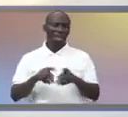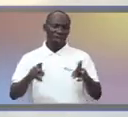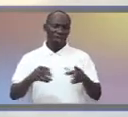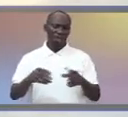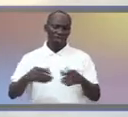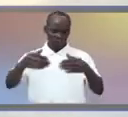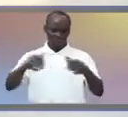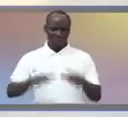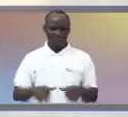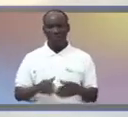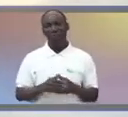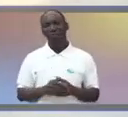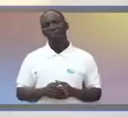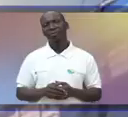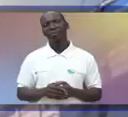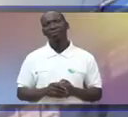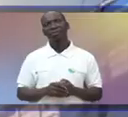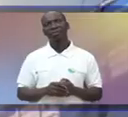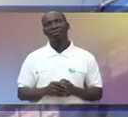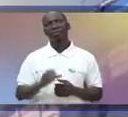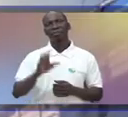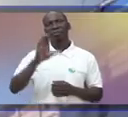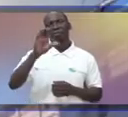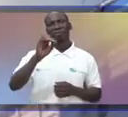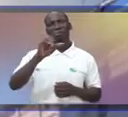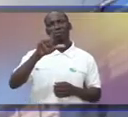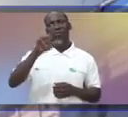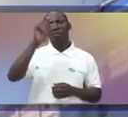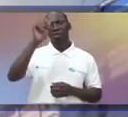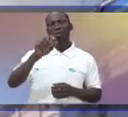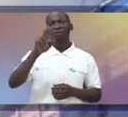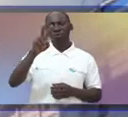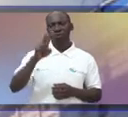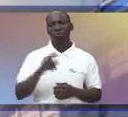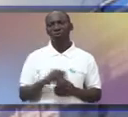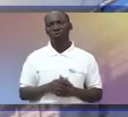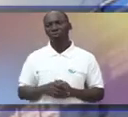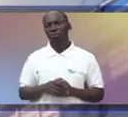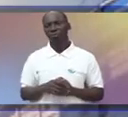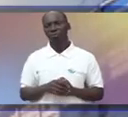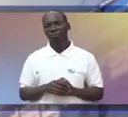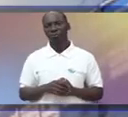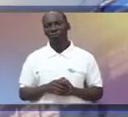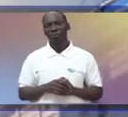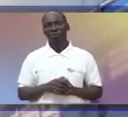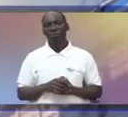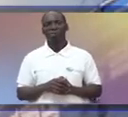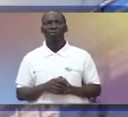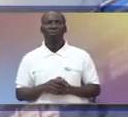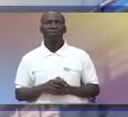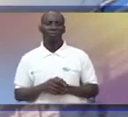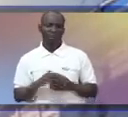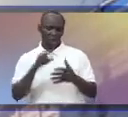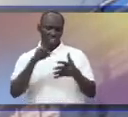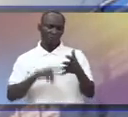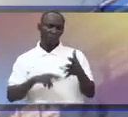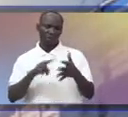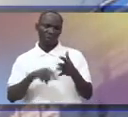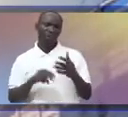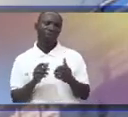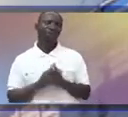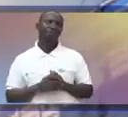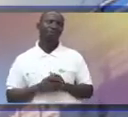Tim, you know, she's a good back when you do me, you know, and Honso, a Casafa, or see a Subo. Now, you're a kind of what you're going